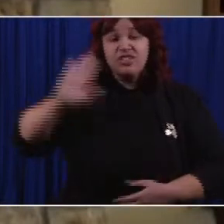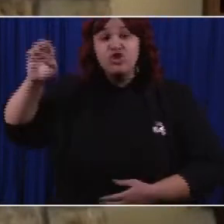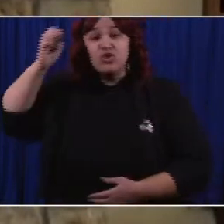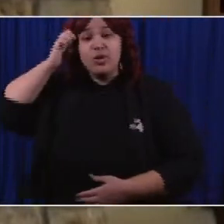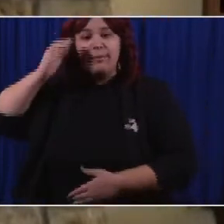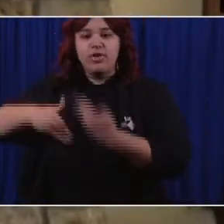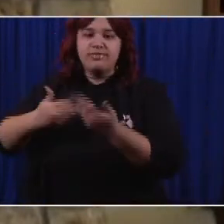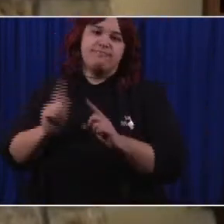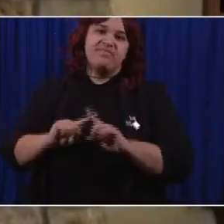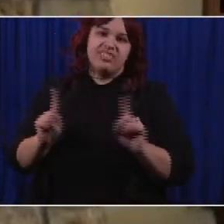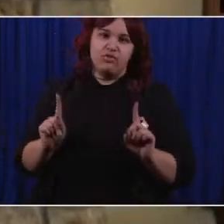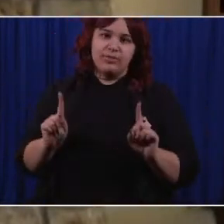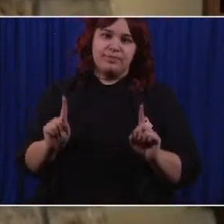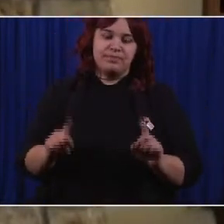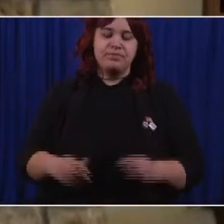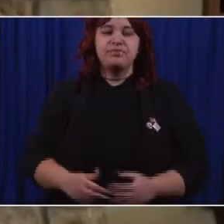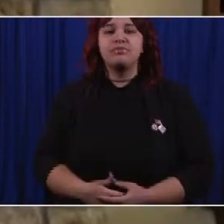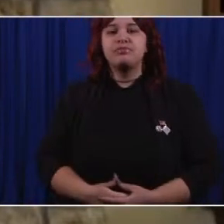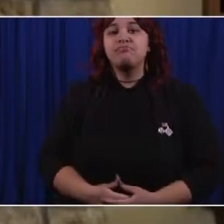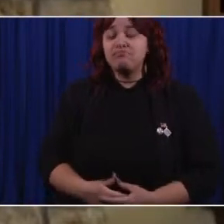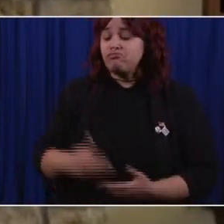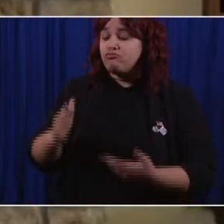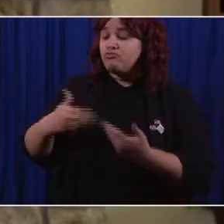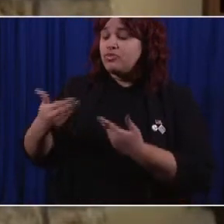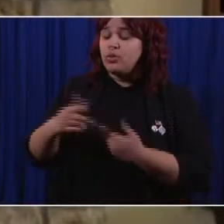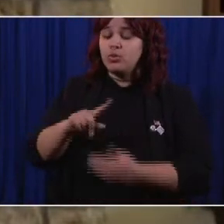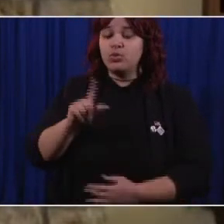at WLWT in Cincinnati.